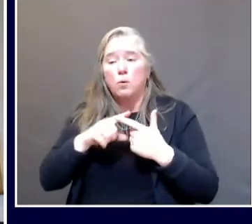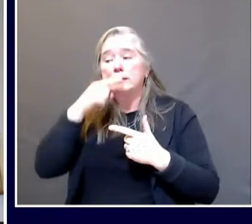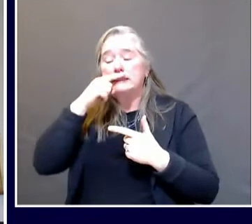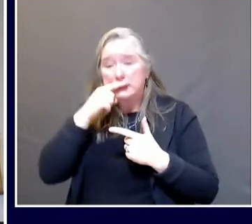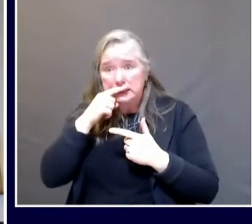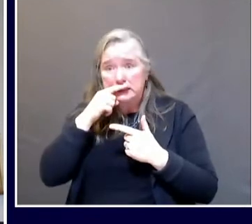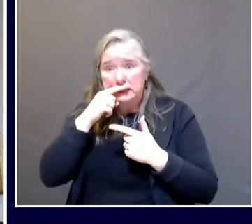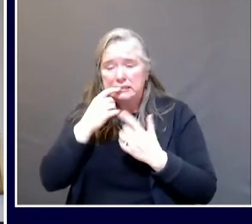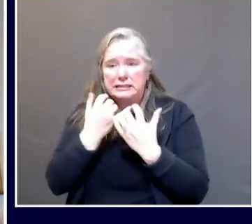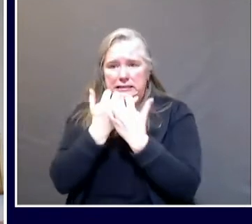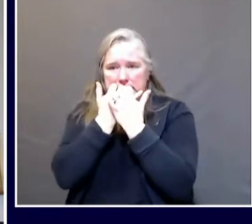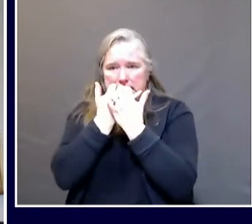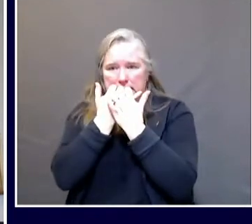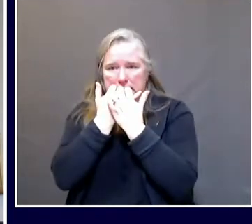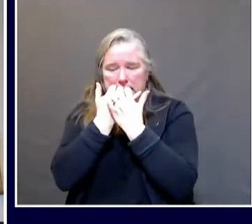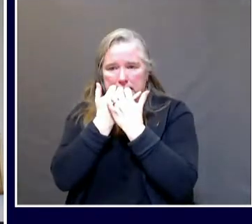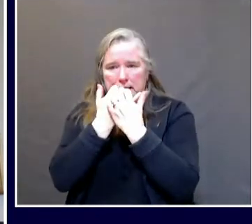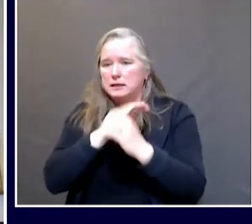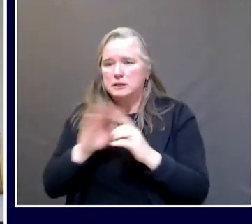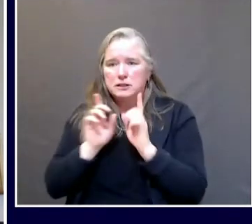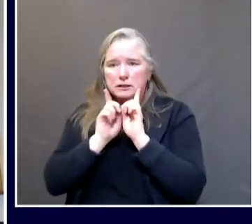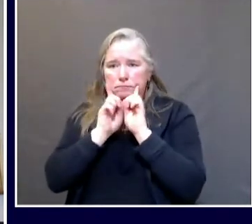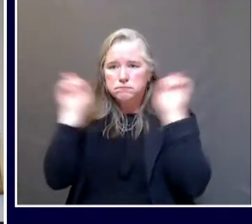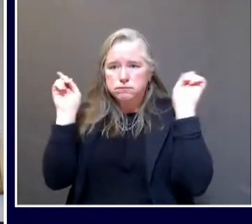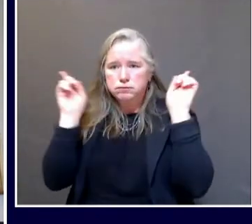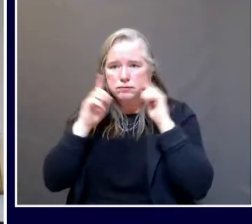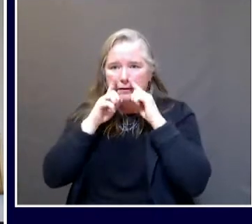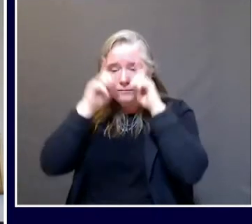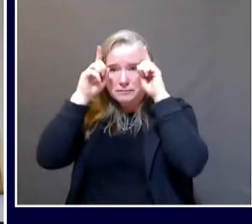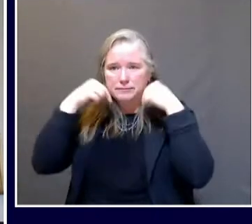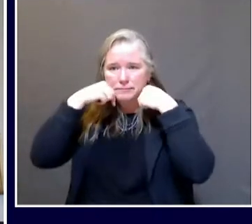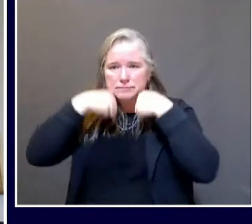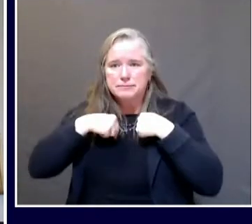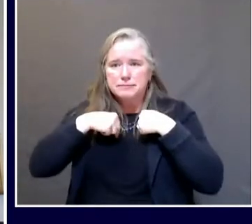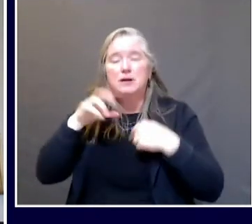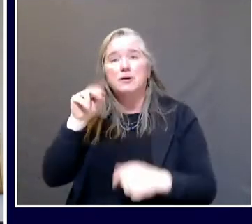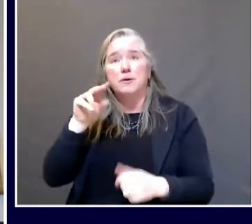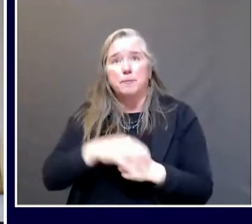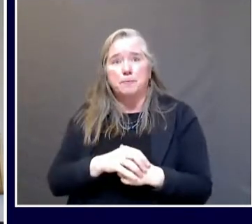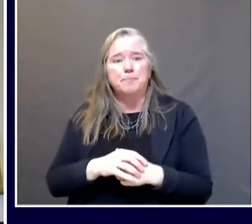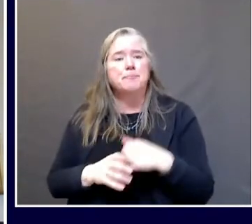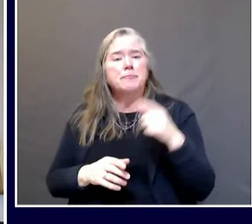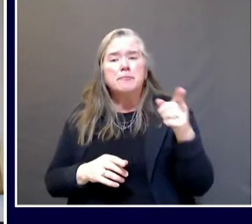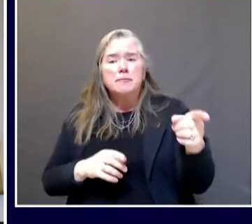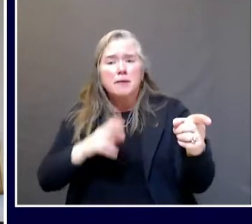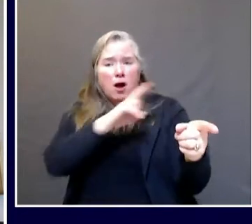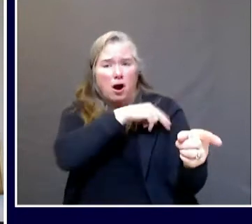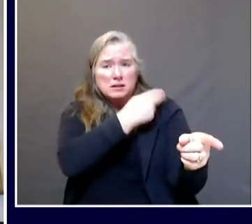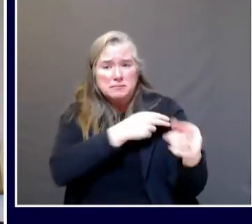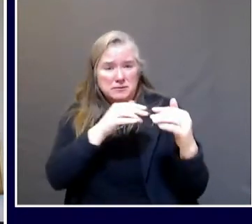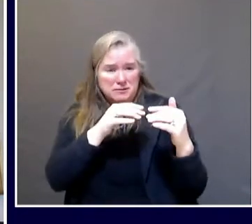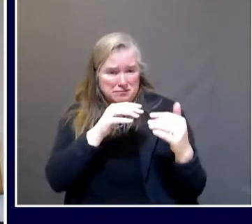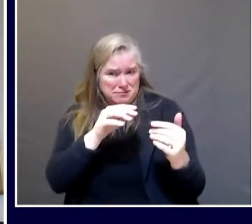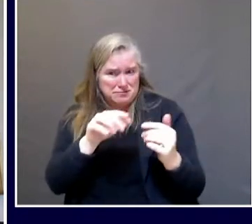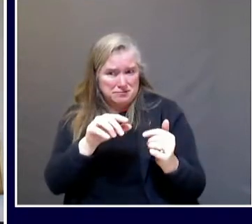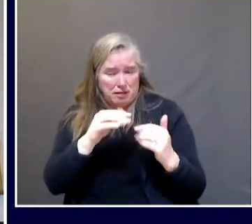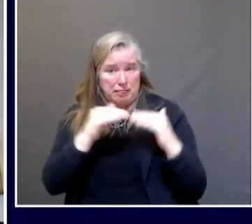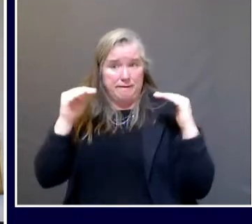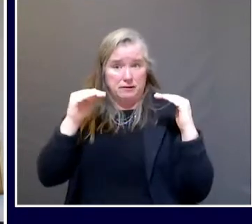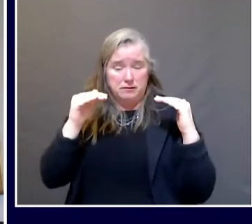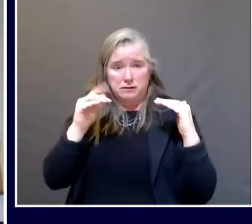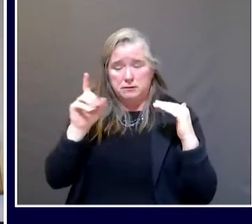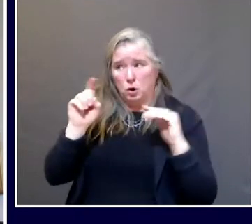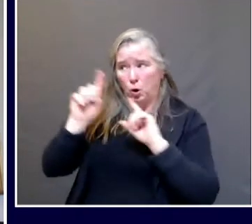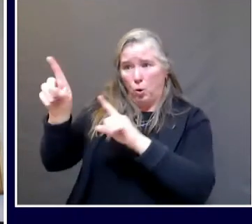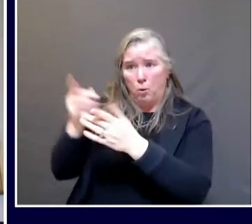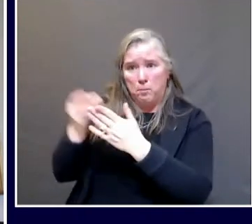are carried by droplets don't go too far. You don't need to go and get one of these hospital grade masks. Studies